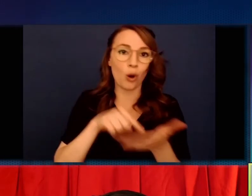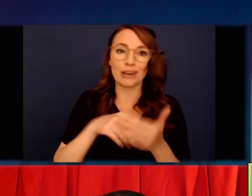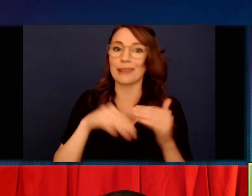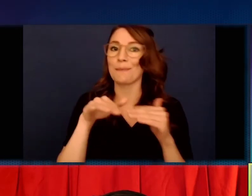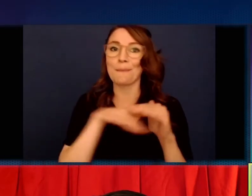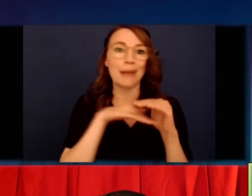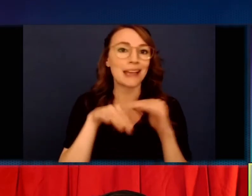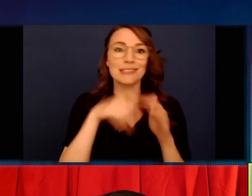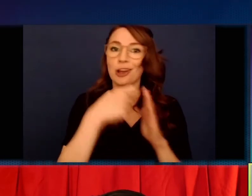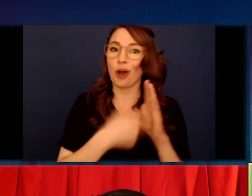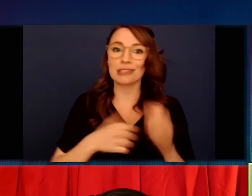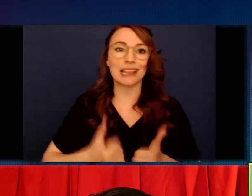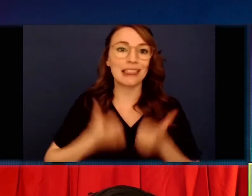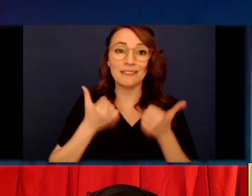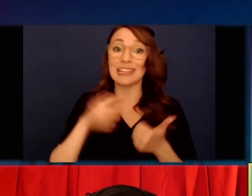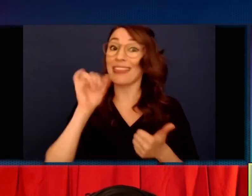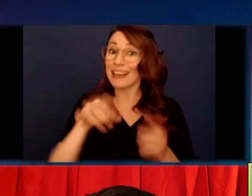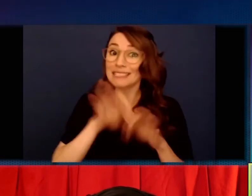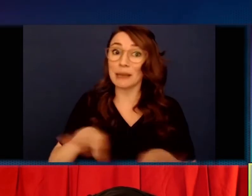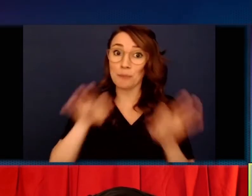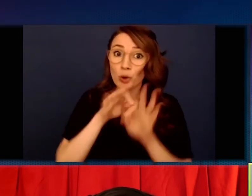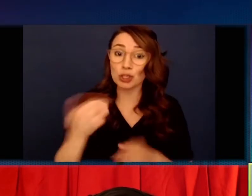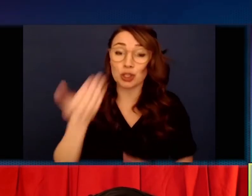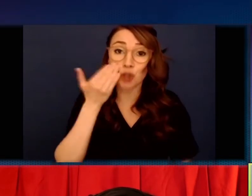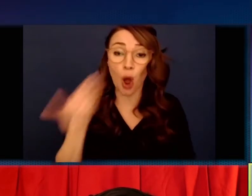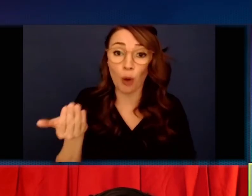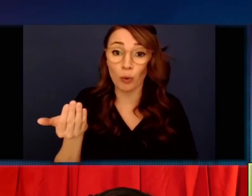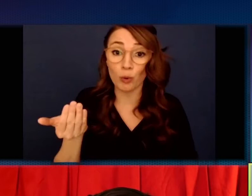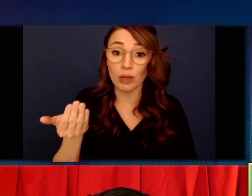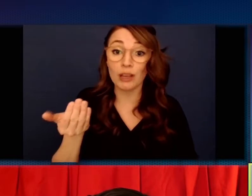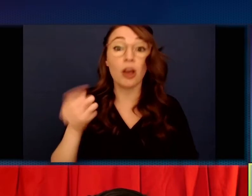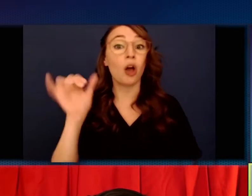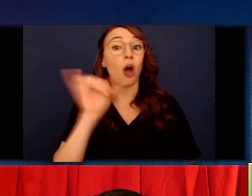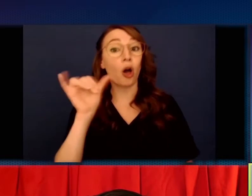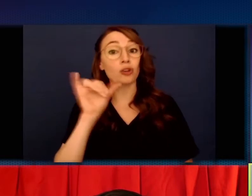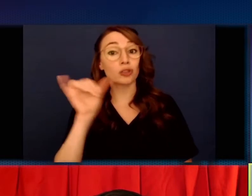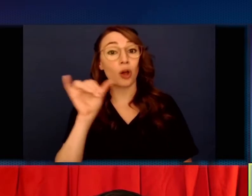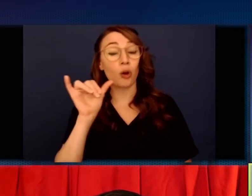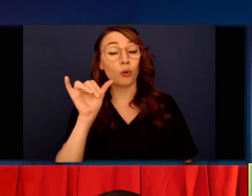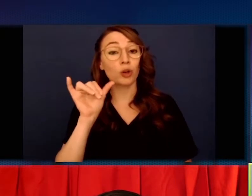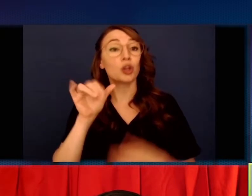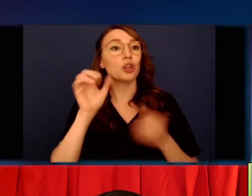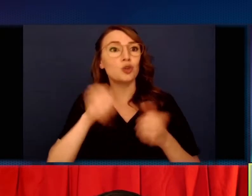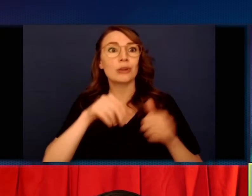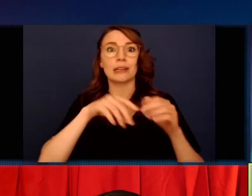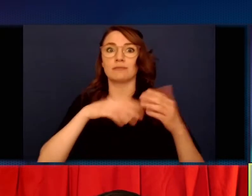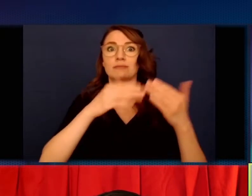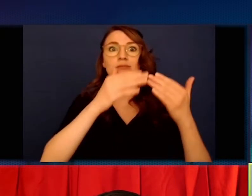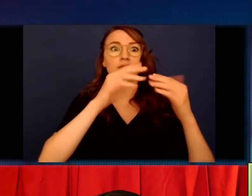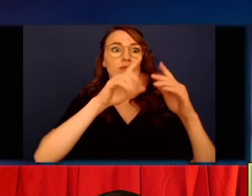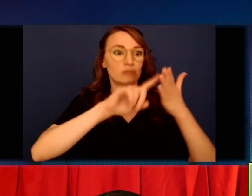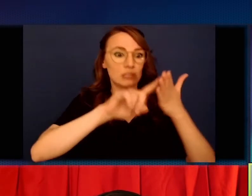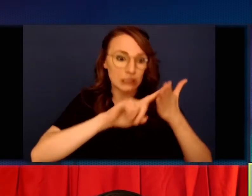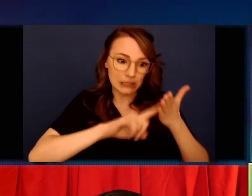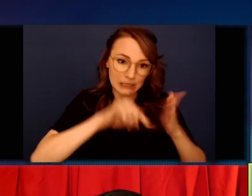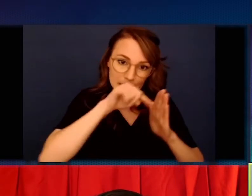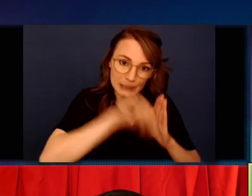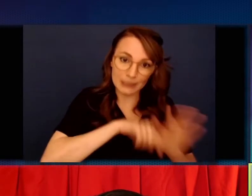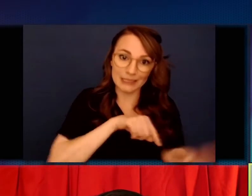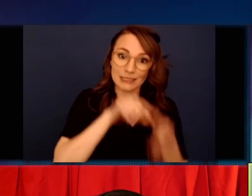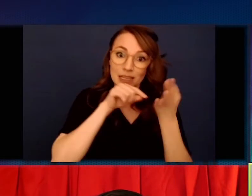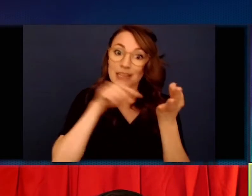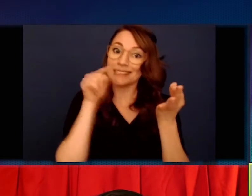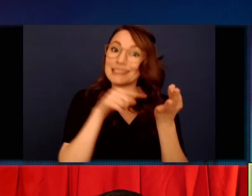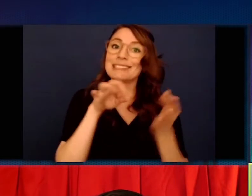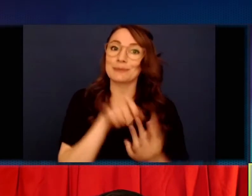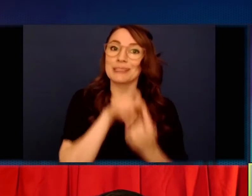this is important stuff to know. And we can break it down to very specific demographics and geographical locations. So